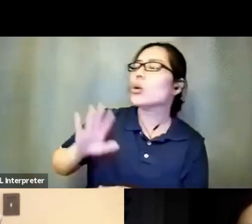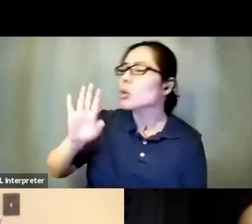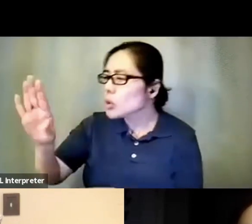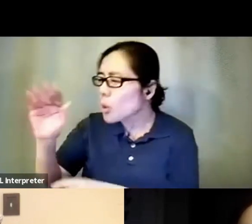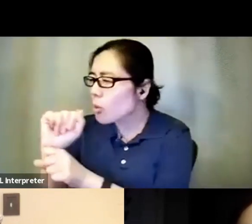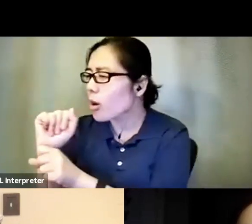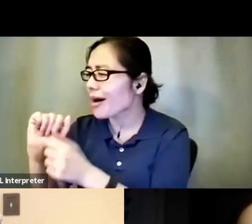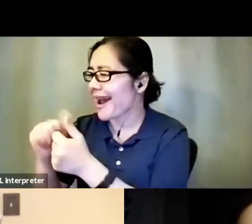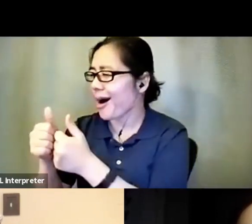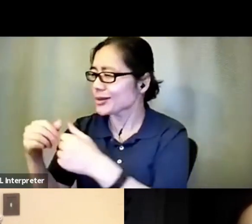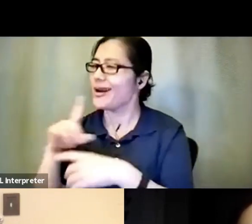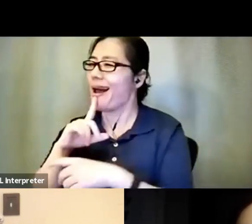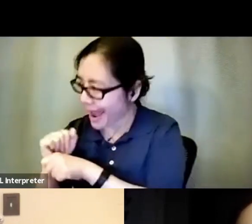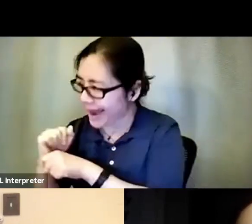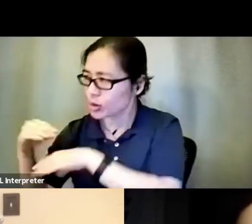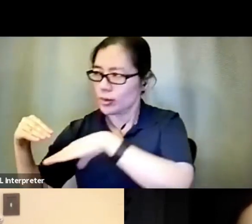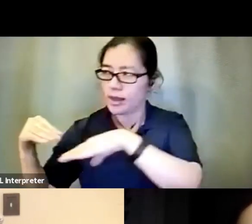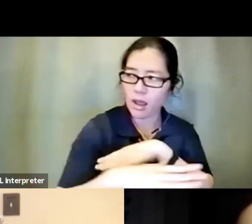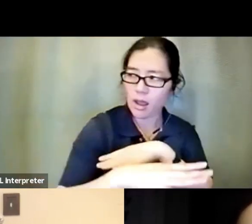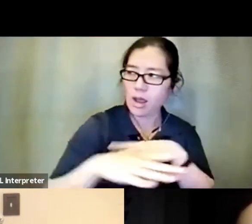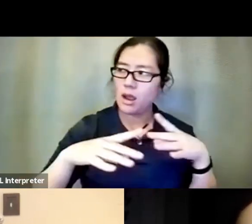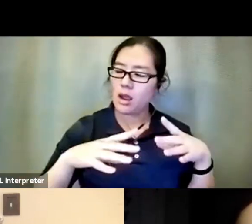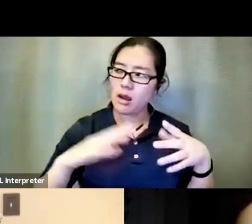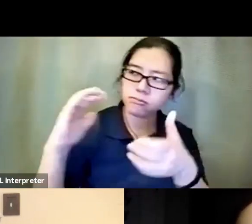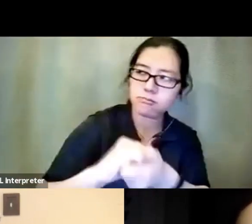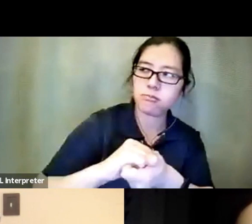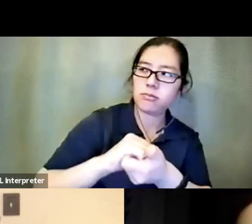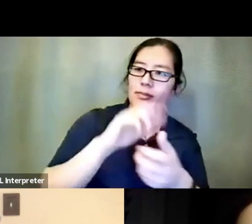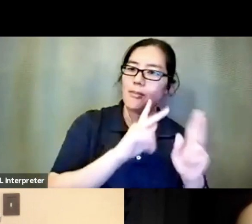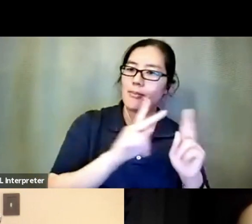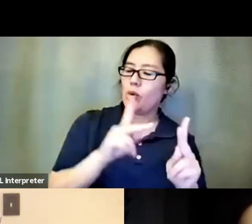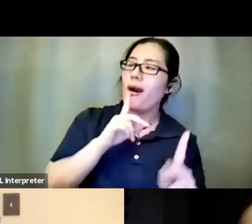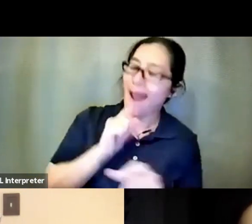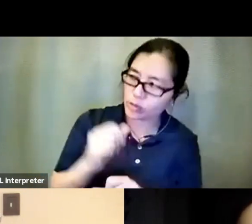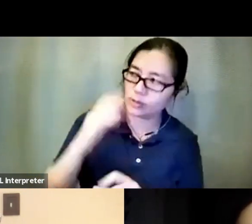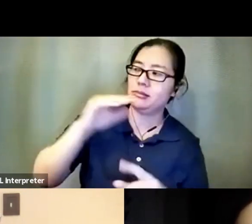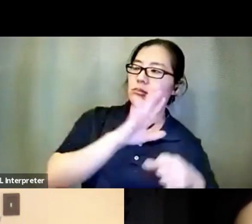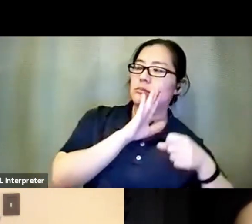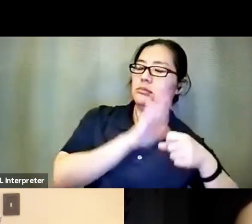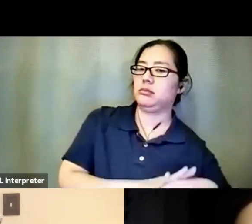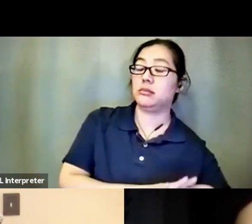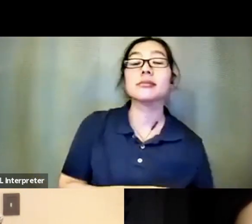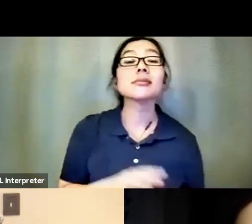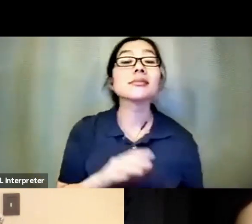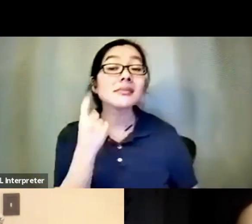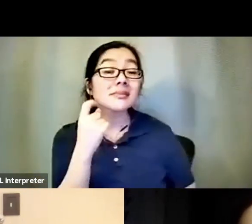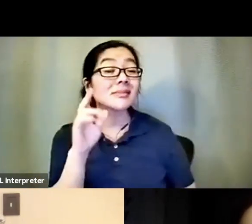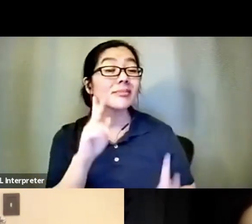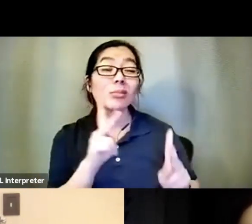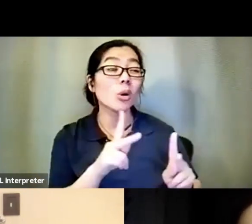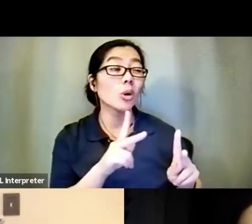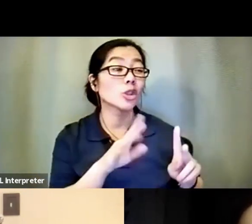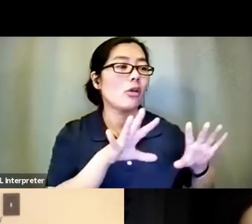to folks that are more marginalized? And people are just trying to co-opt it and do disability